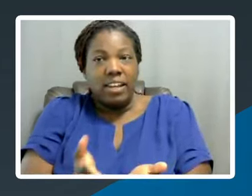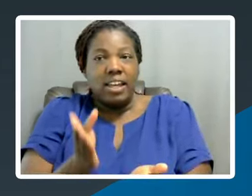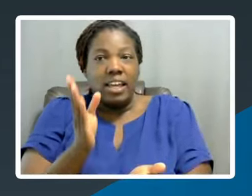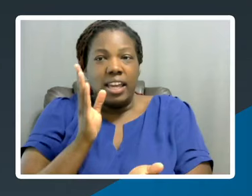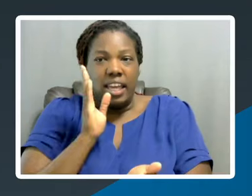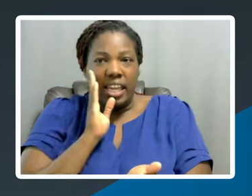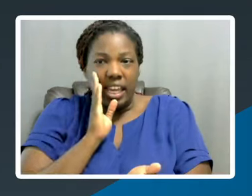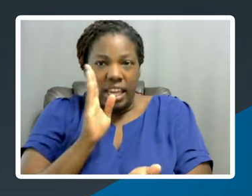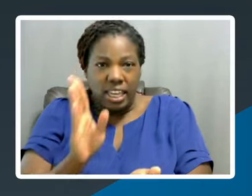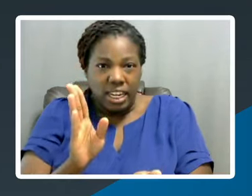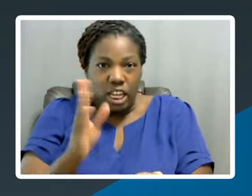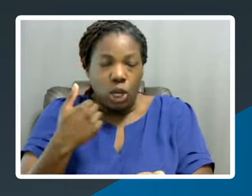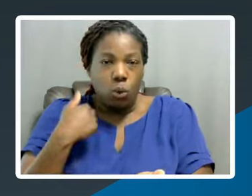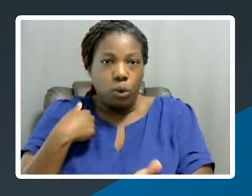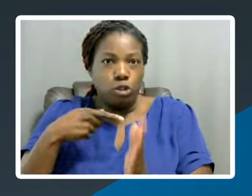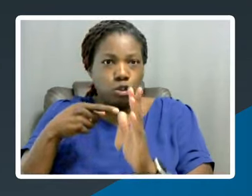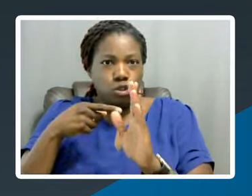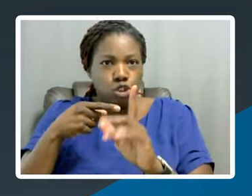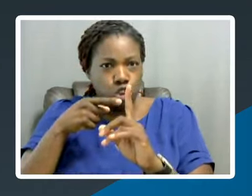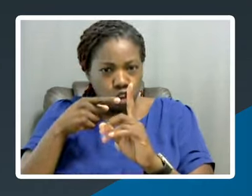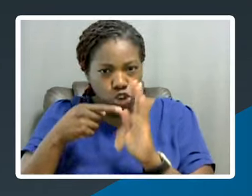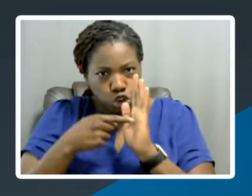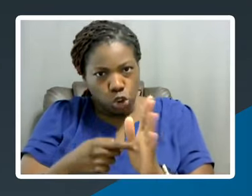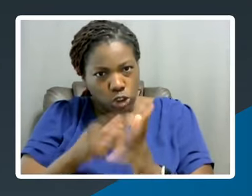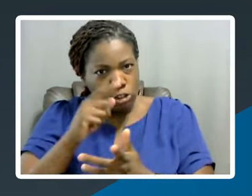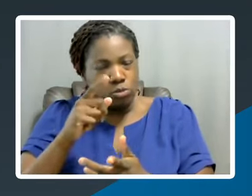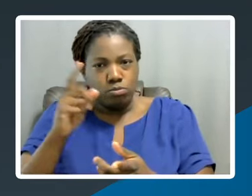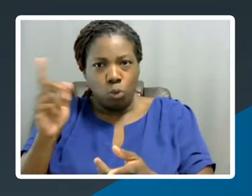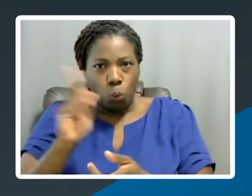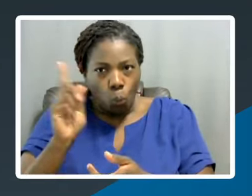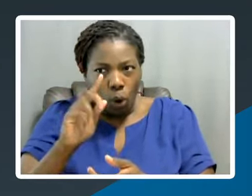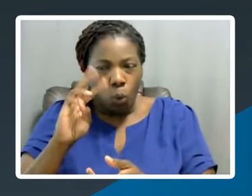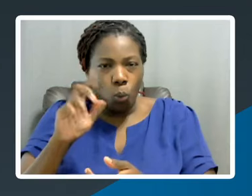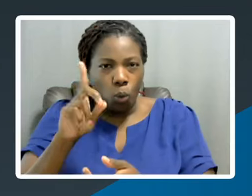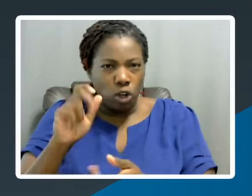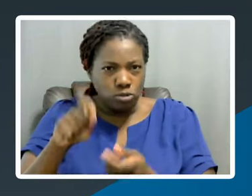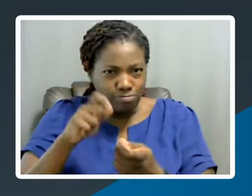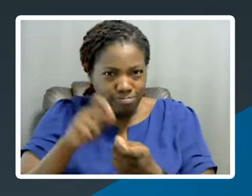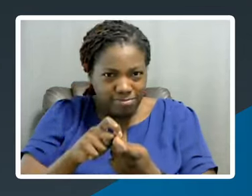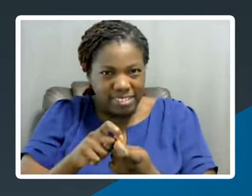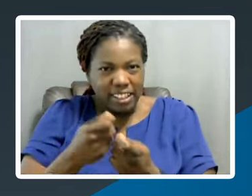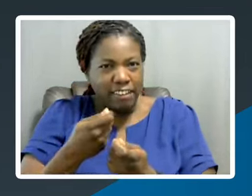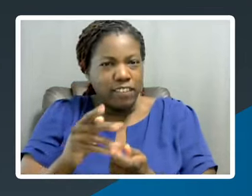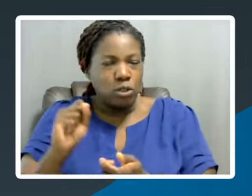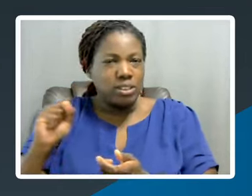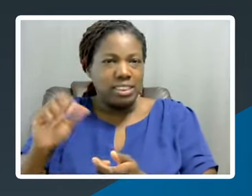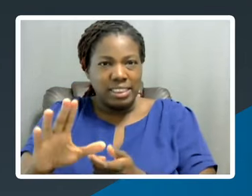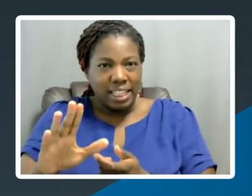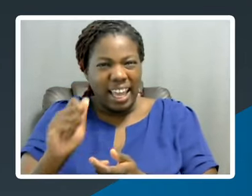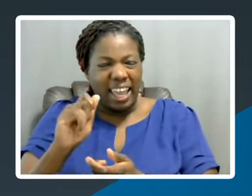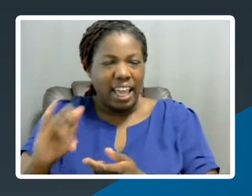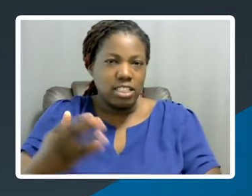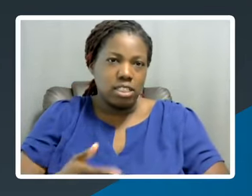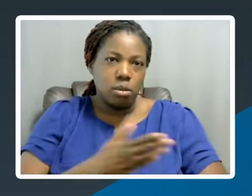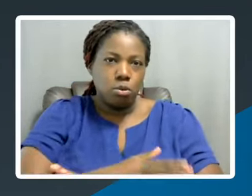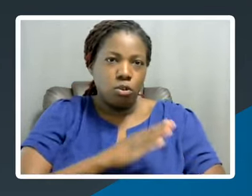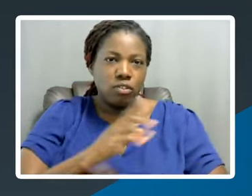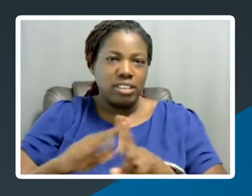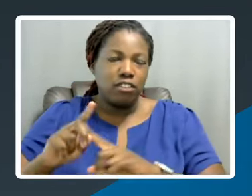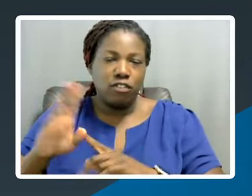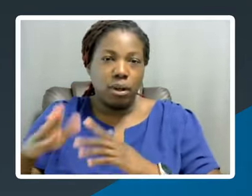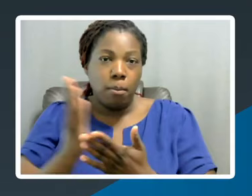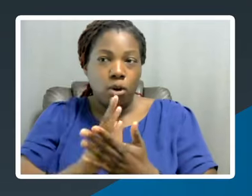and point to Waldo in just a matter of seconds. So AI is of course improving all parts of our lives. But you know what the number one